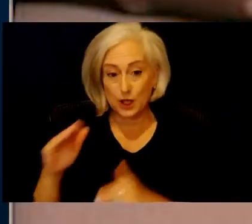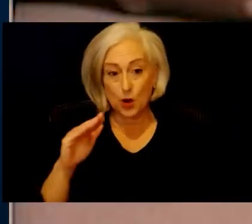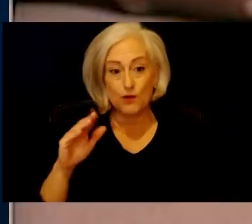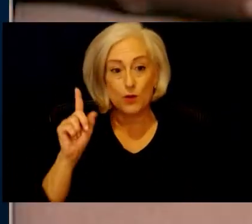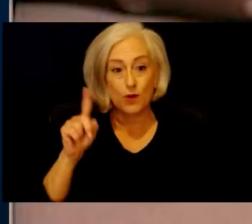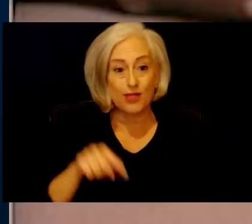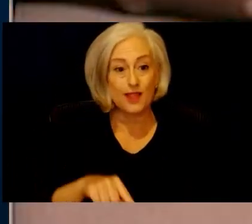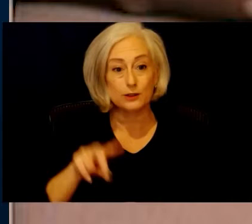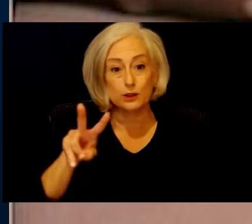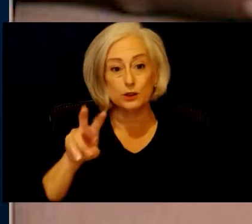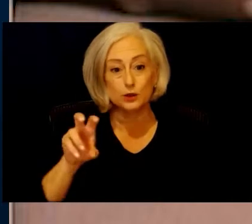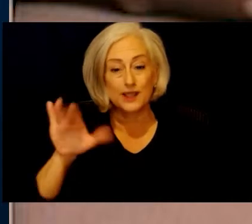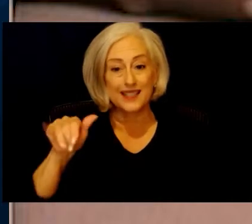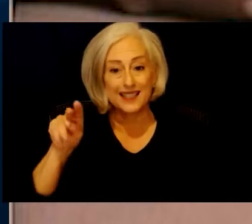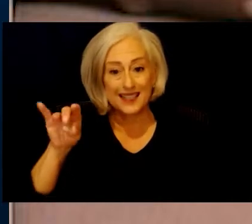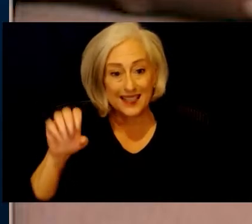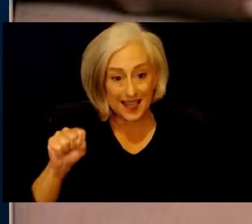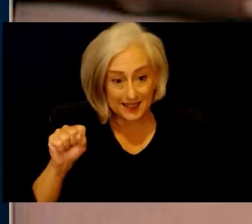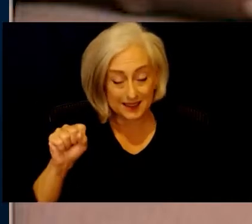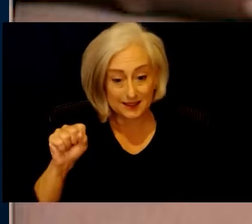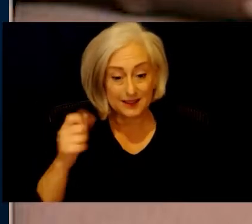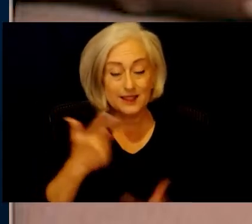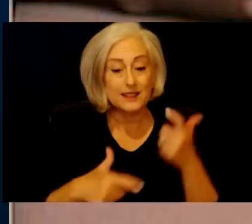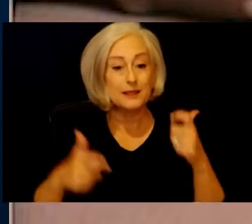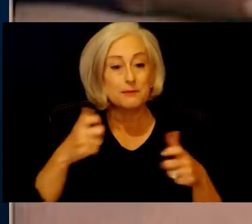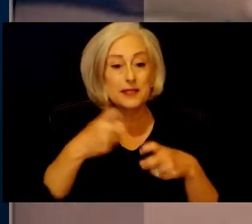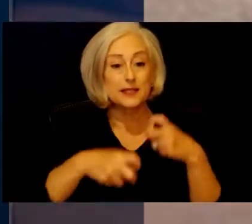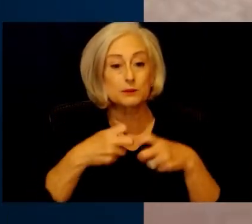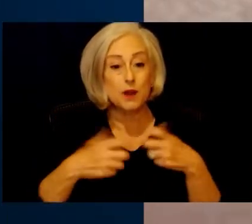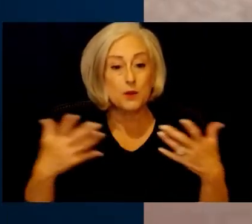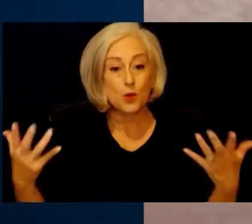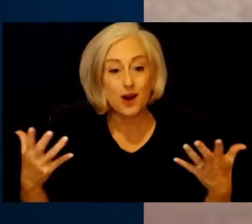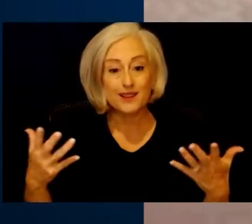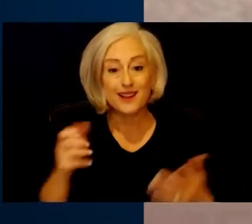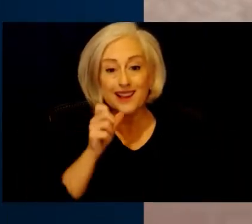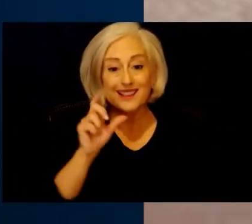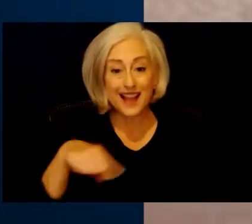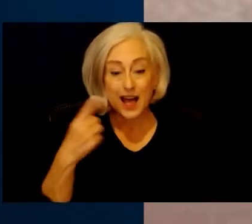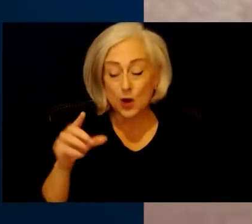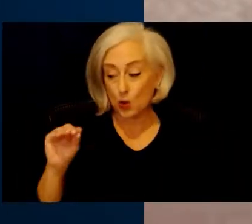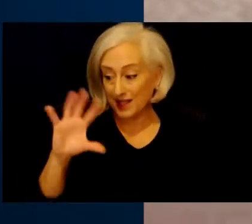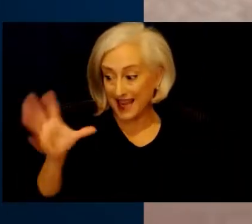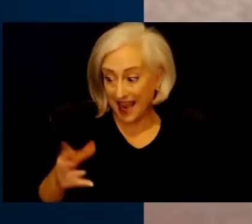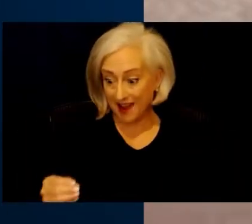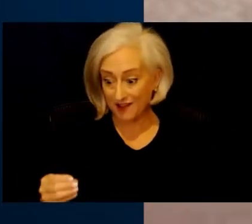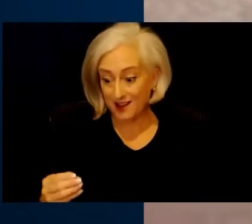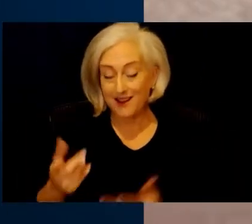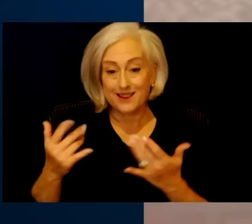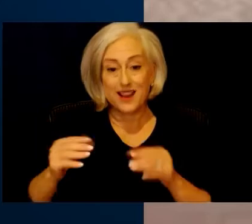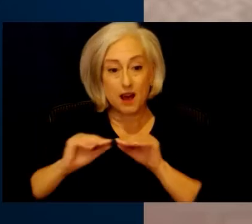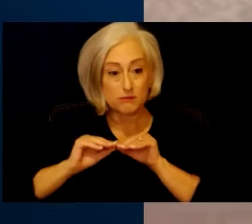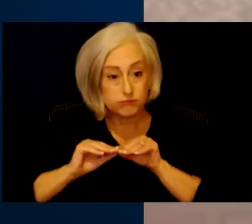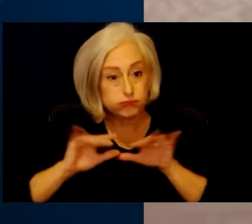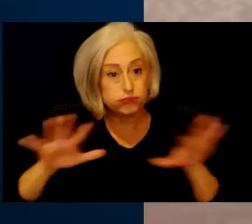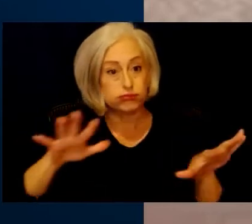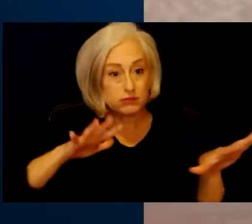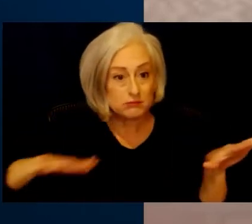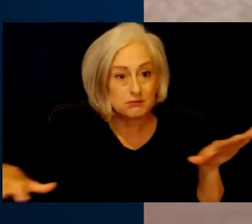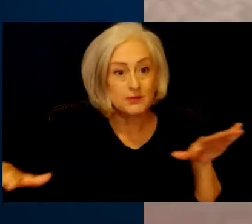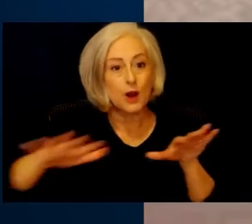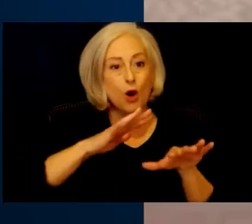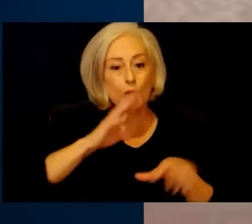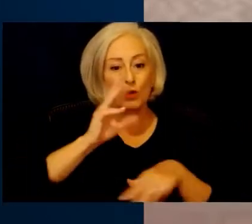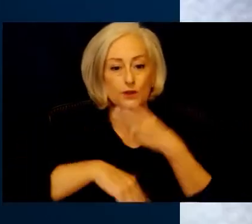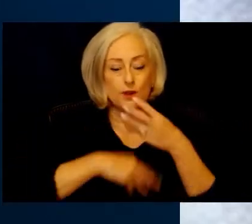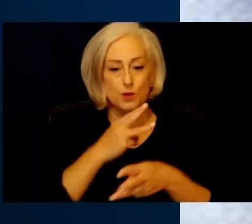issue here is that it is no longer just in Africa, it has gone global now. Monkeypox symptoms begin as